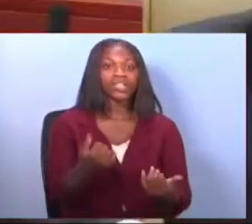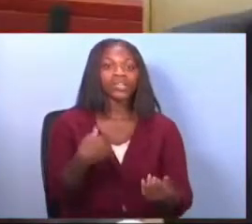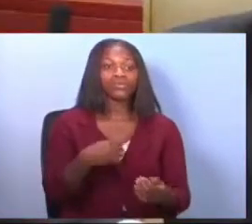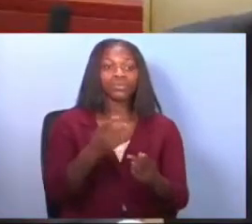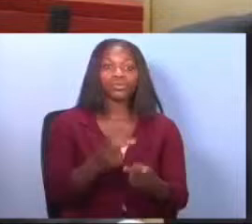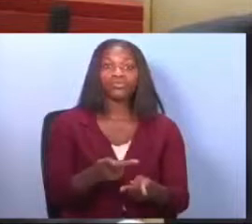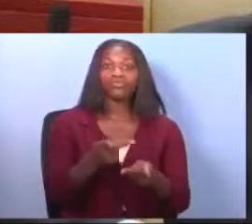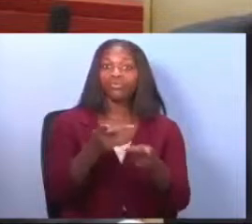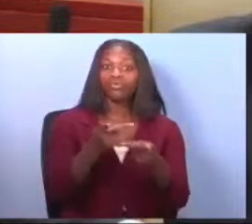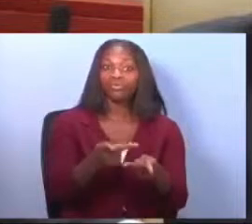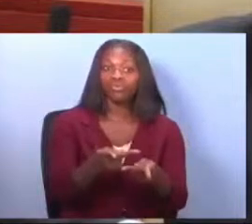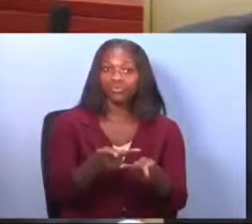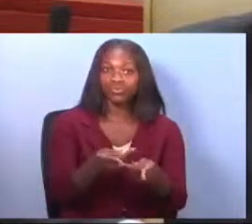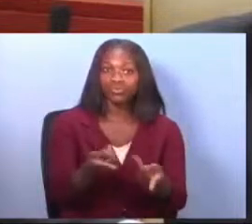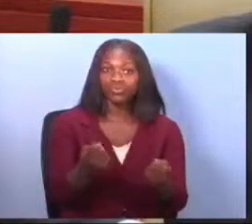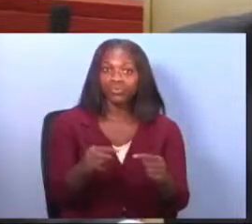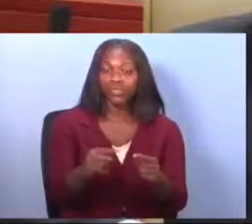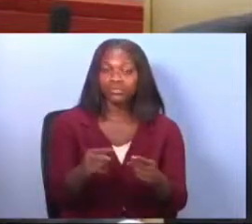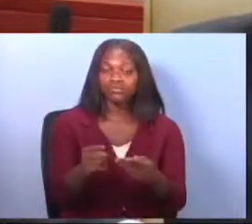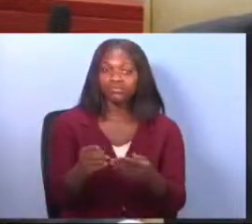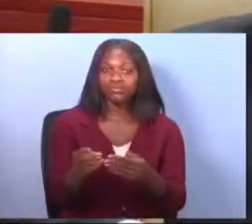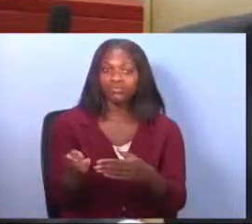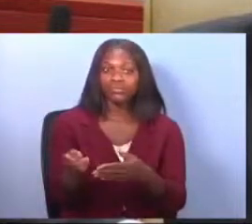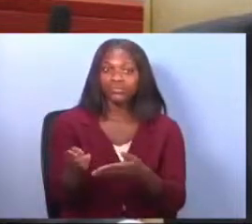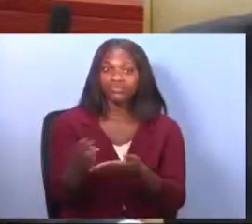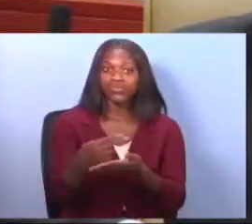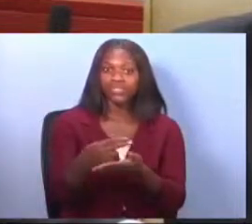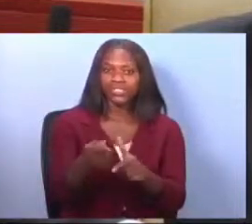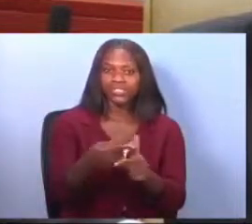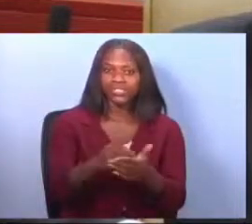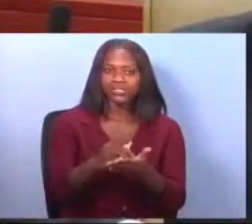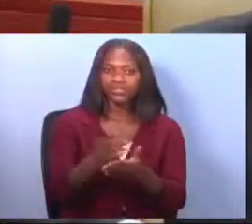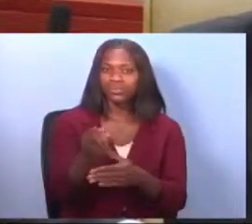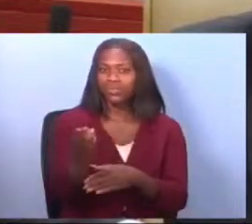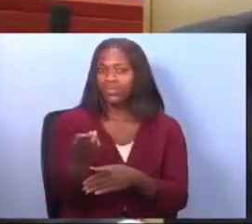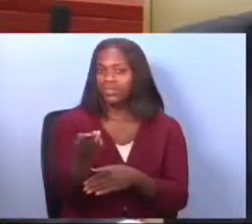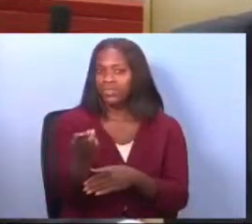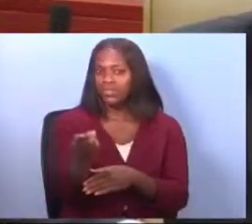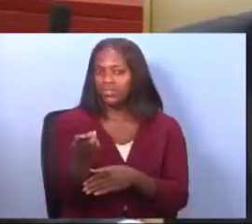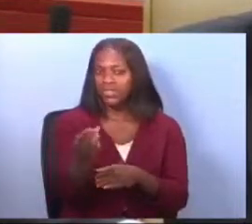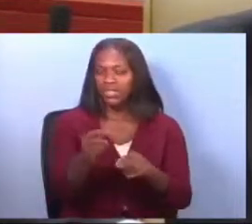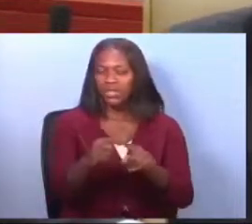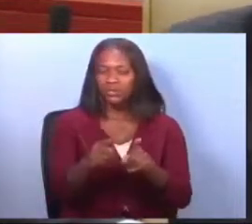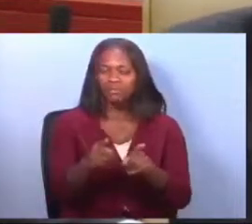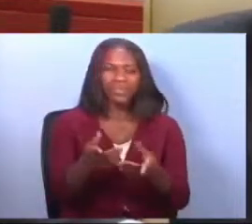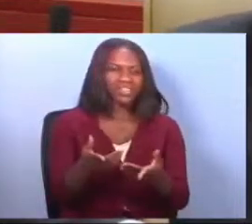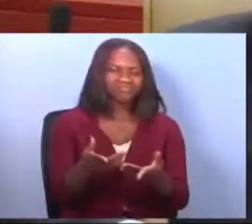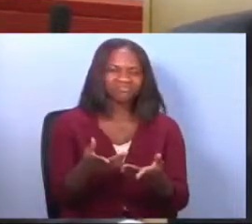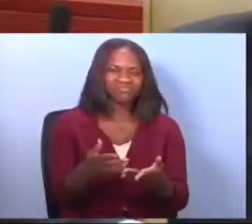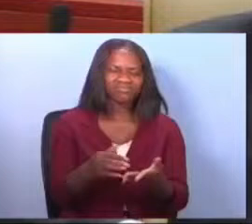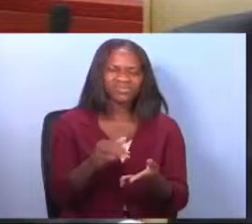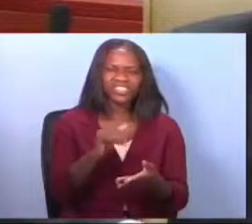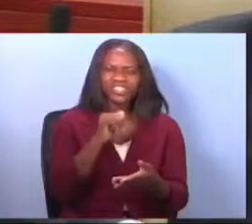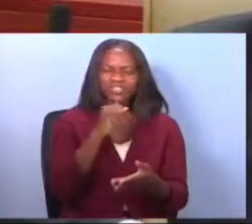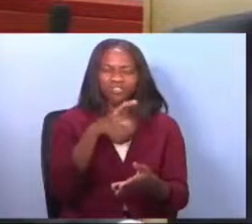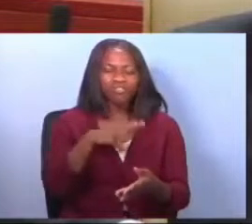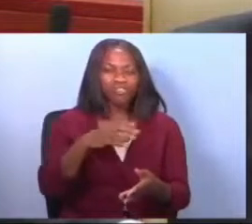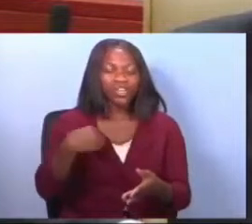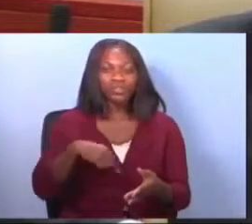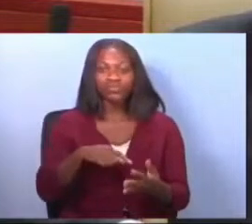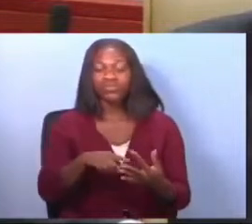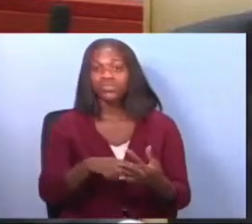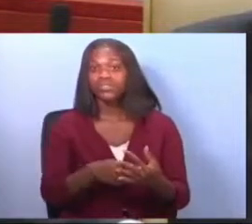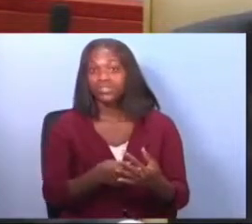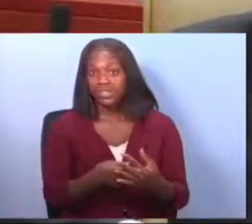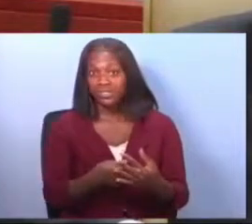come back on Thursday. But, Mr. Speaker, it's not very usual for us to start the week on Thursday. May we,